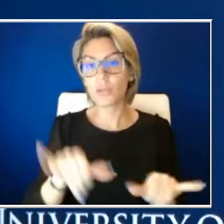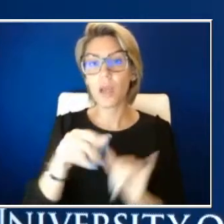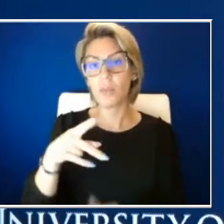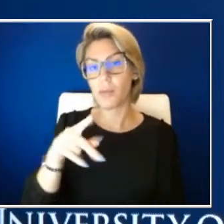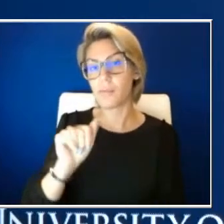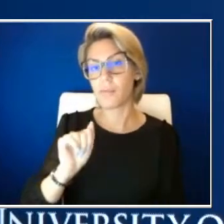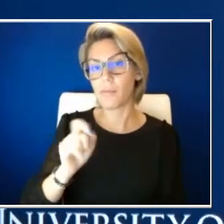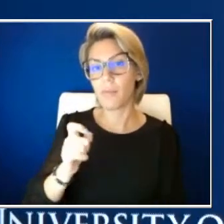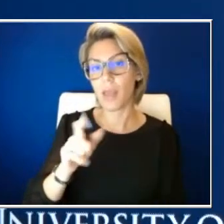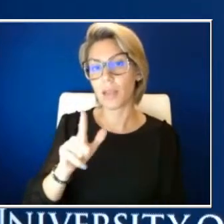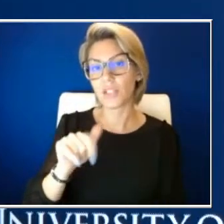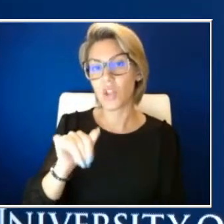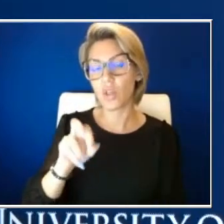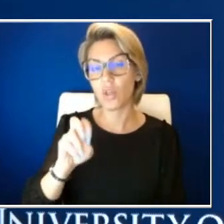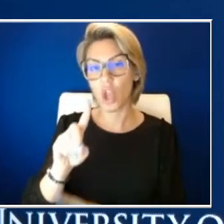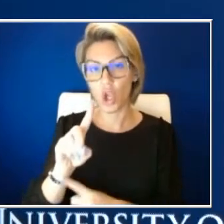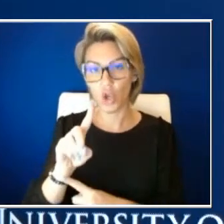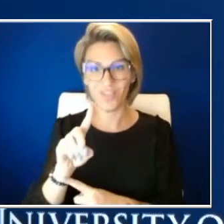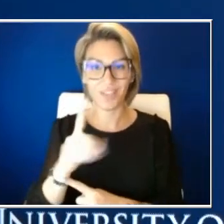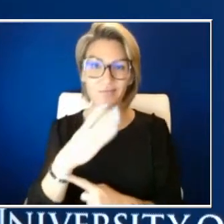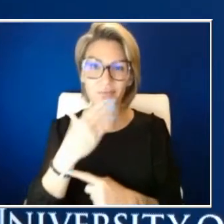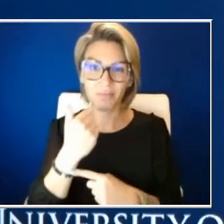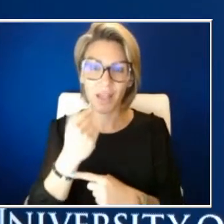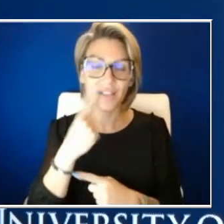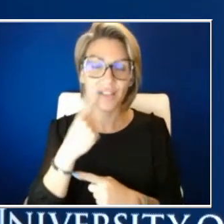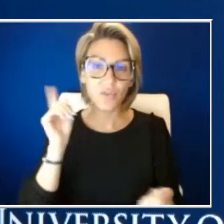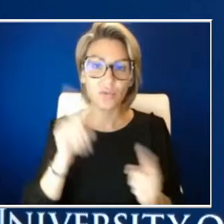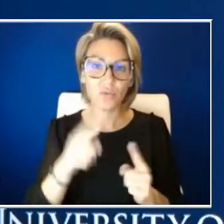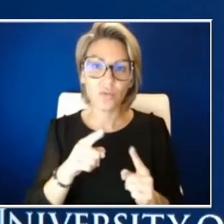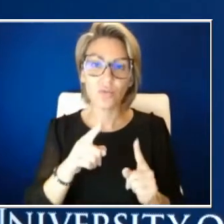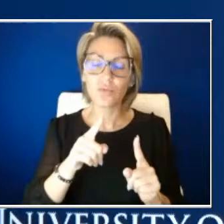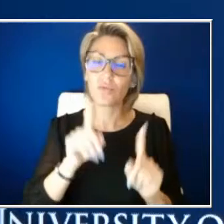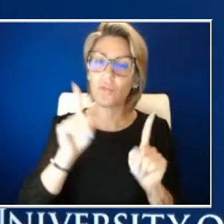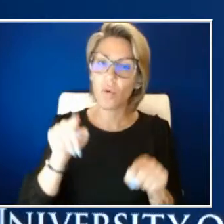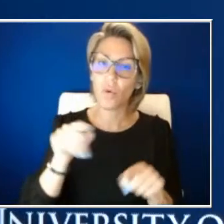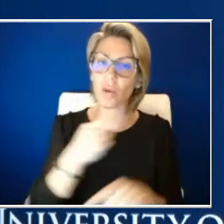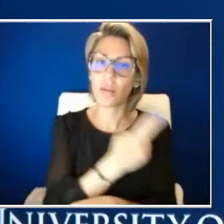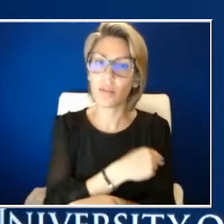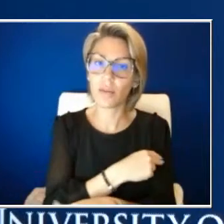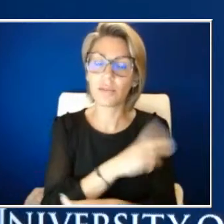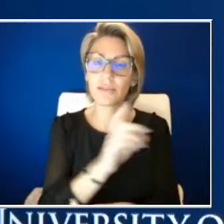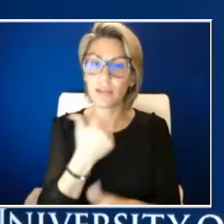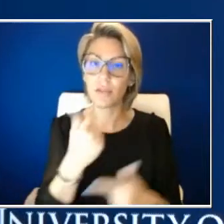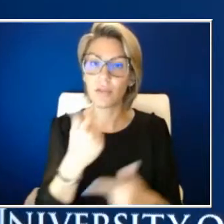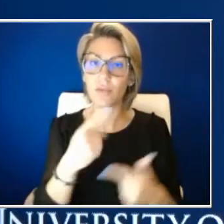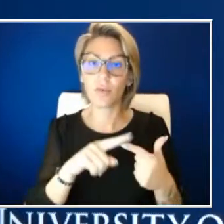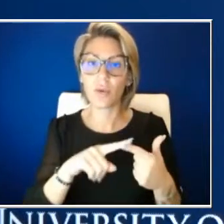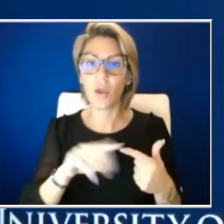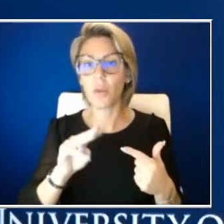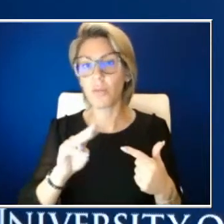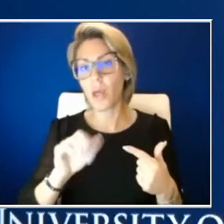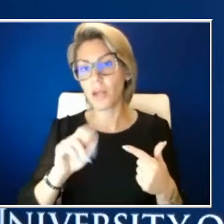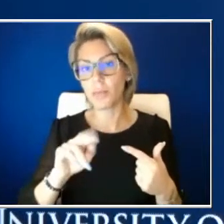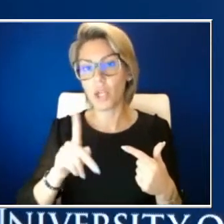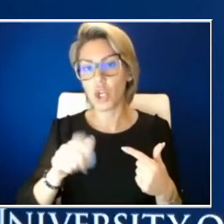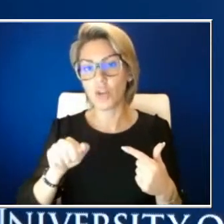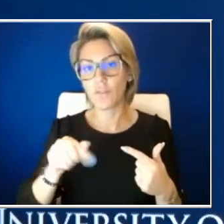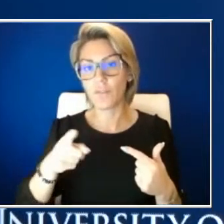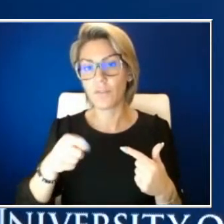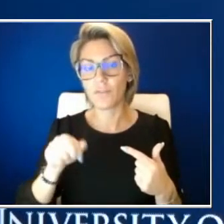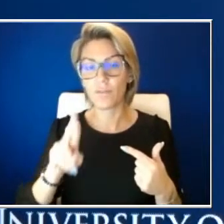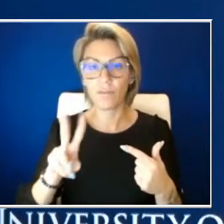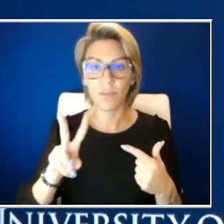effective in reducing your chances of going to the hospital. Also, the other one is molnupiravir if you can't get Paxlovid because of